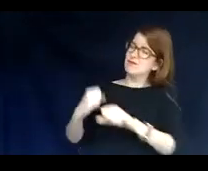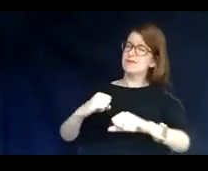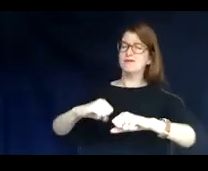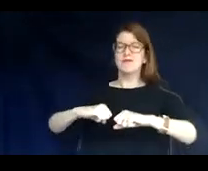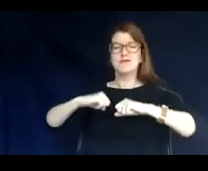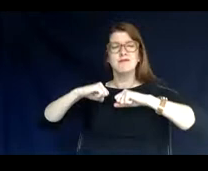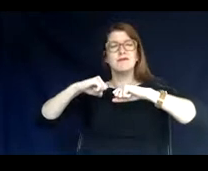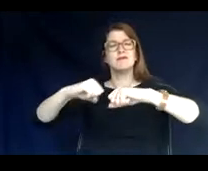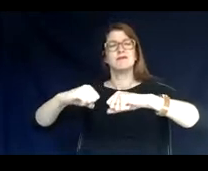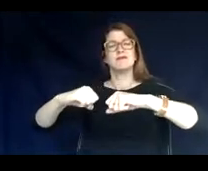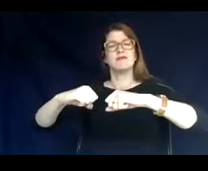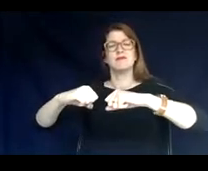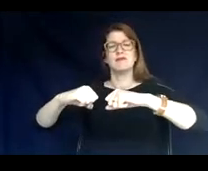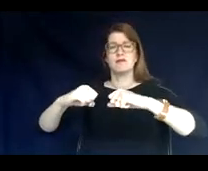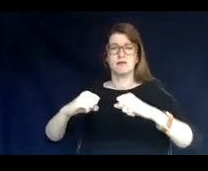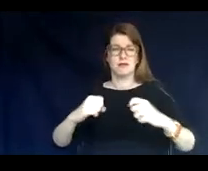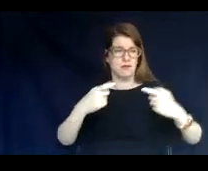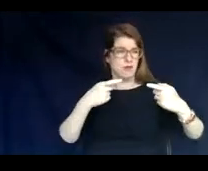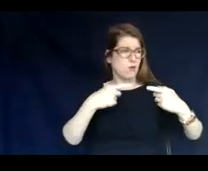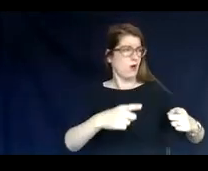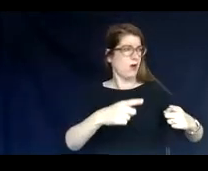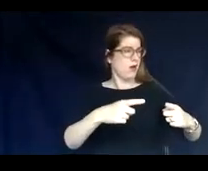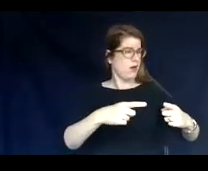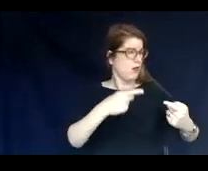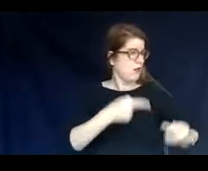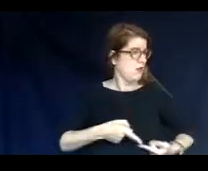defense. It leads me from the dry